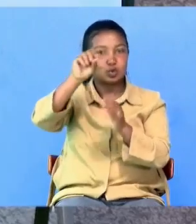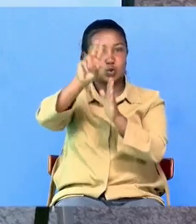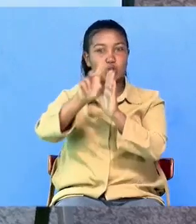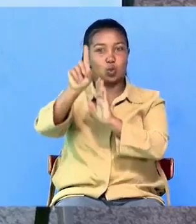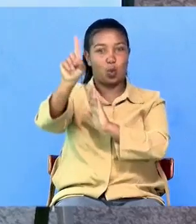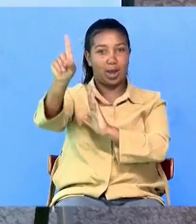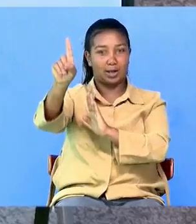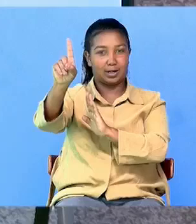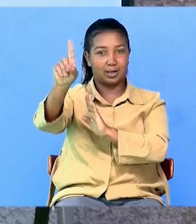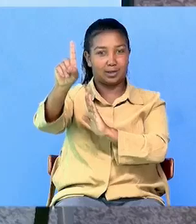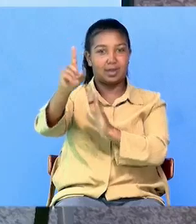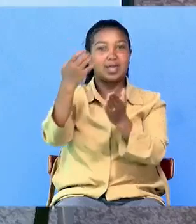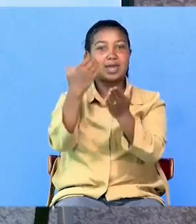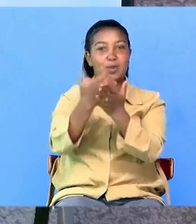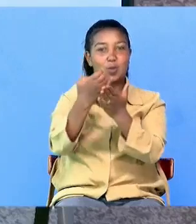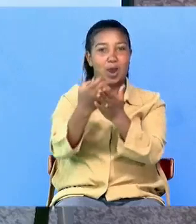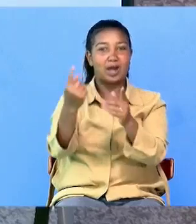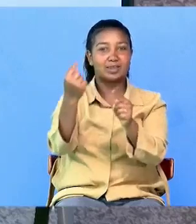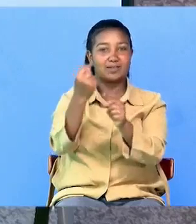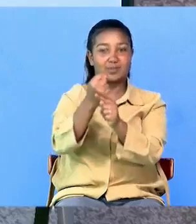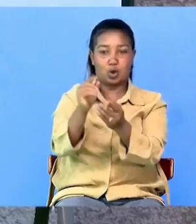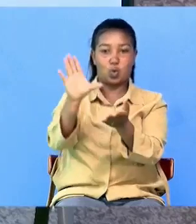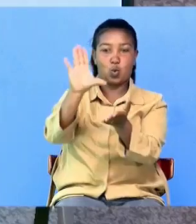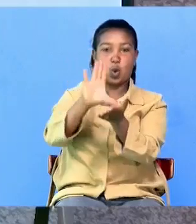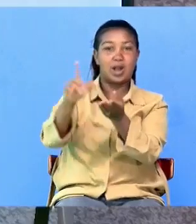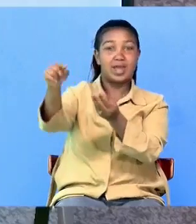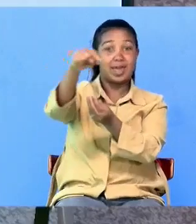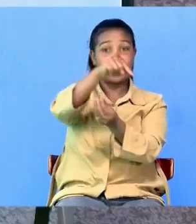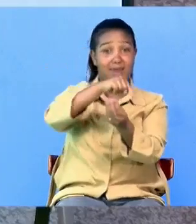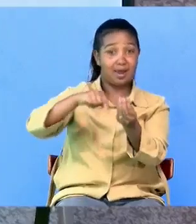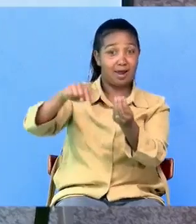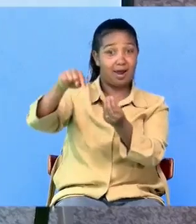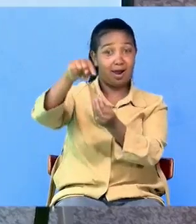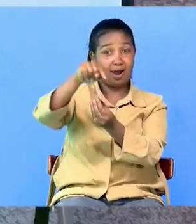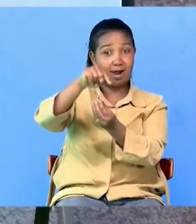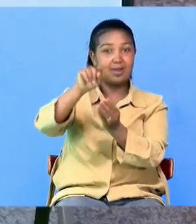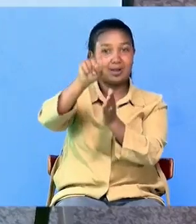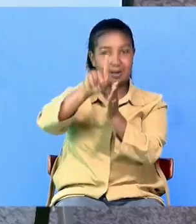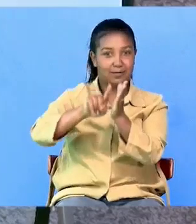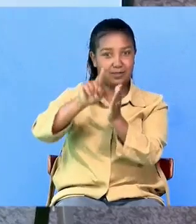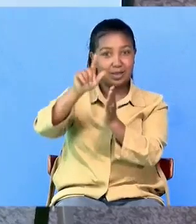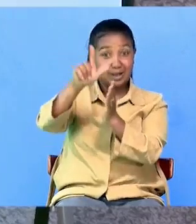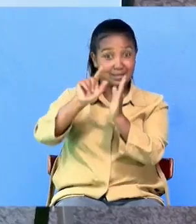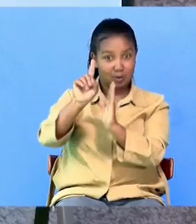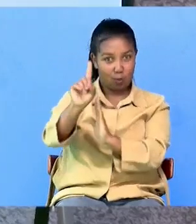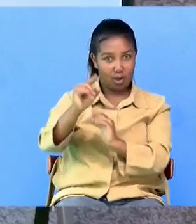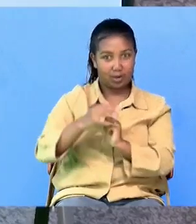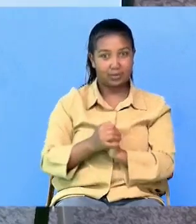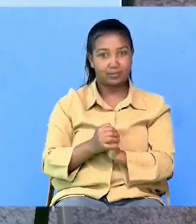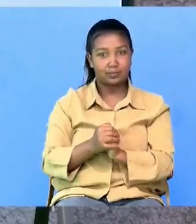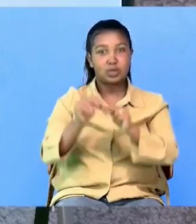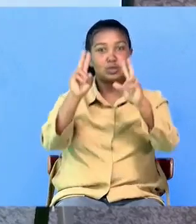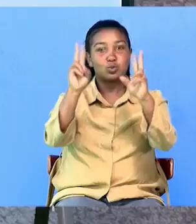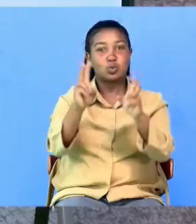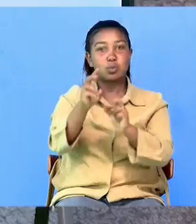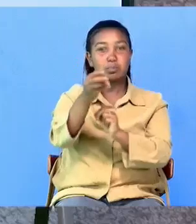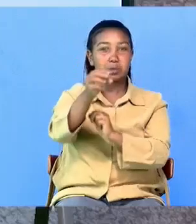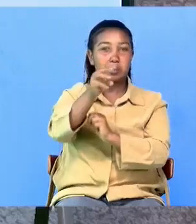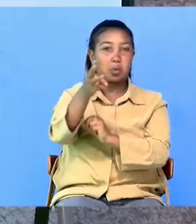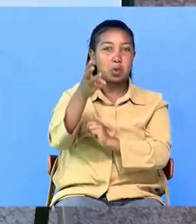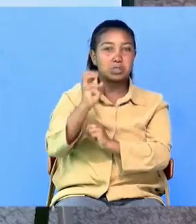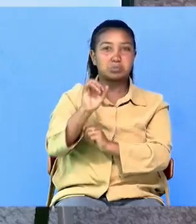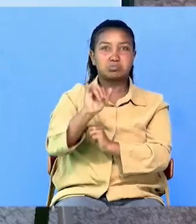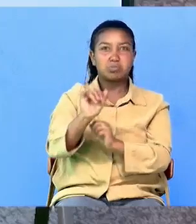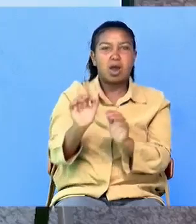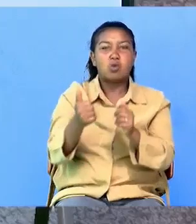1, that is economic activities in rural area. That is Lesson 1. The topic was